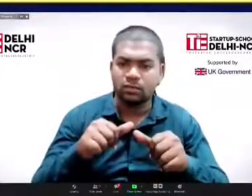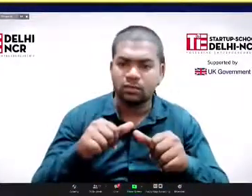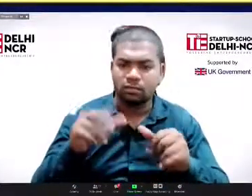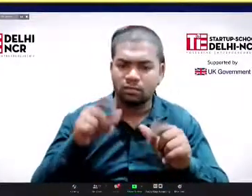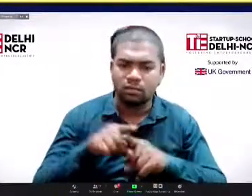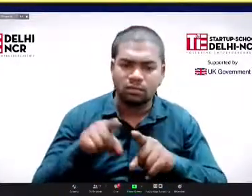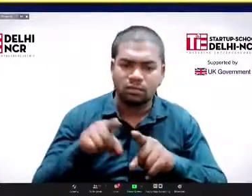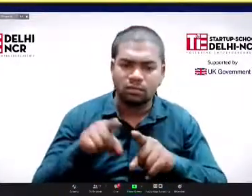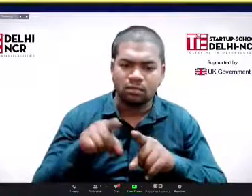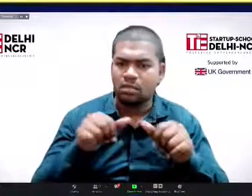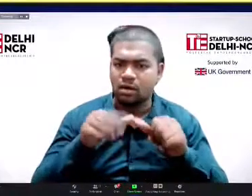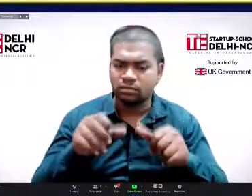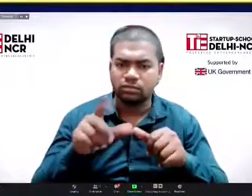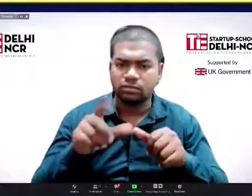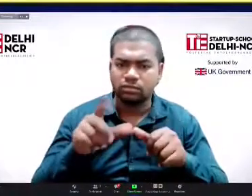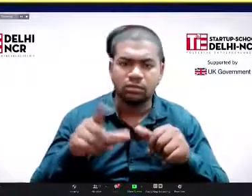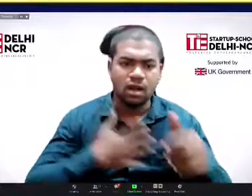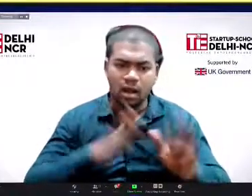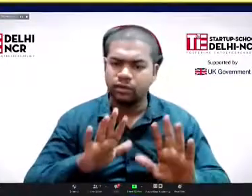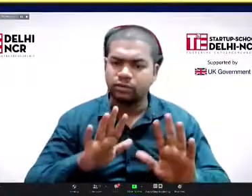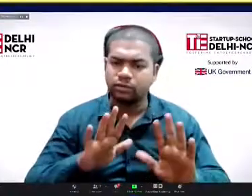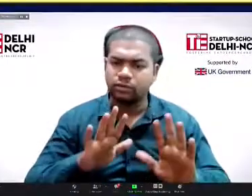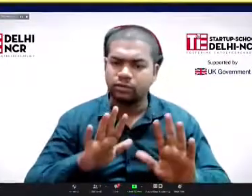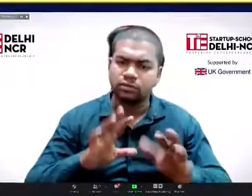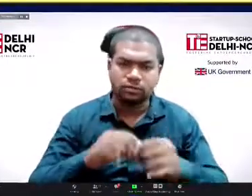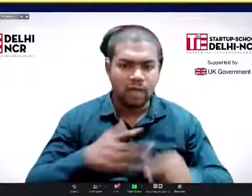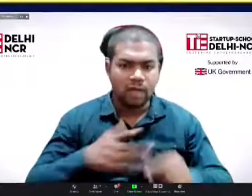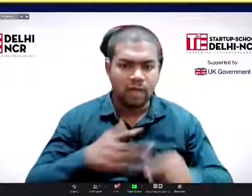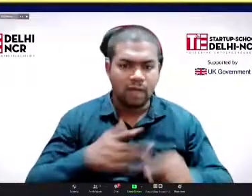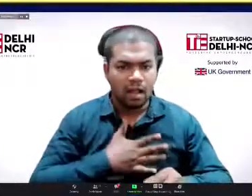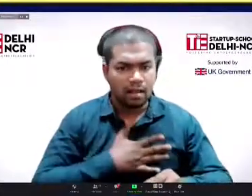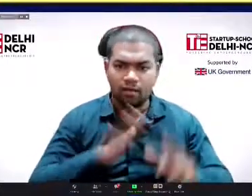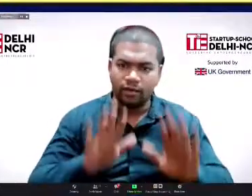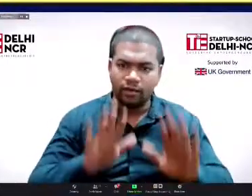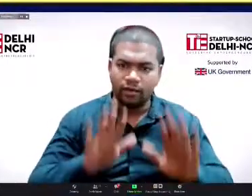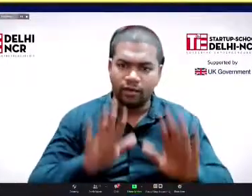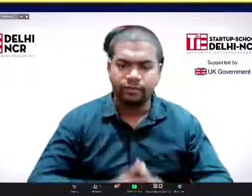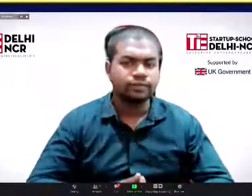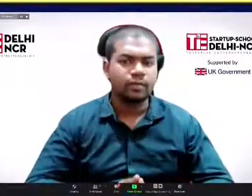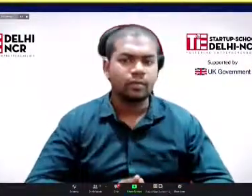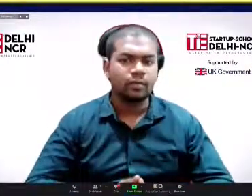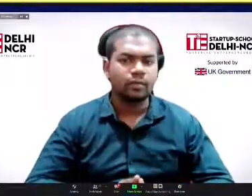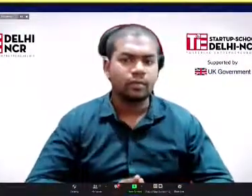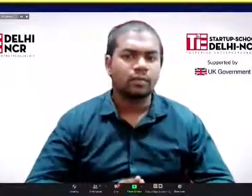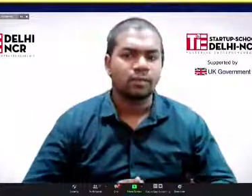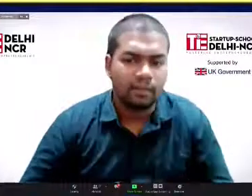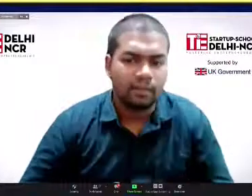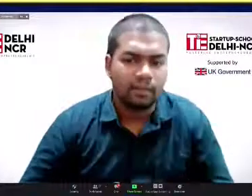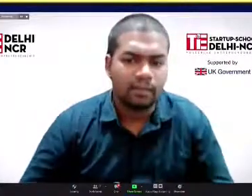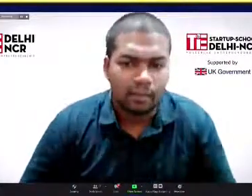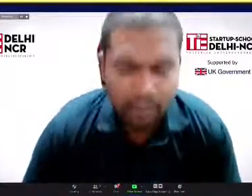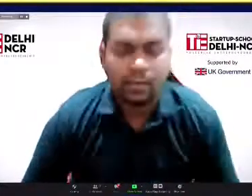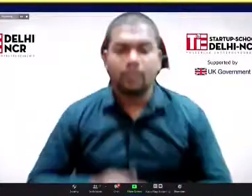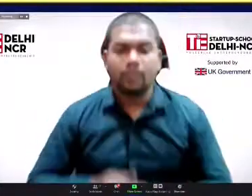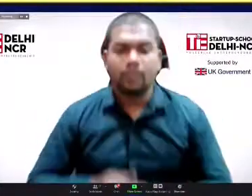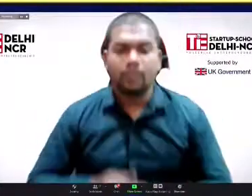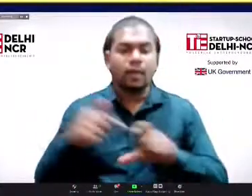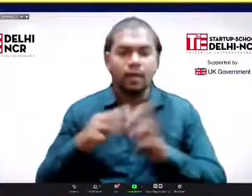almost alive construct. It's a living thing, you know. So it's emotion. So I like the fact that you said